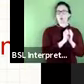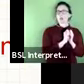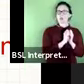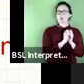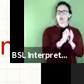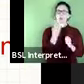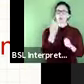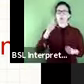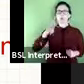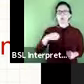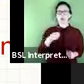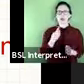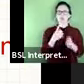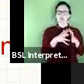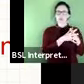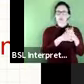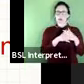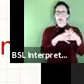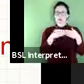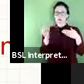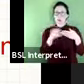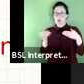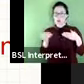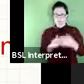$1,000 US. 30